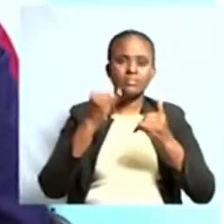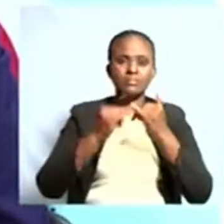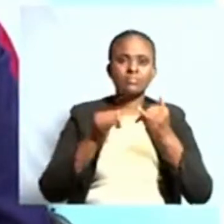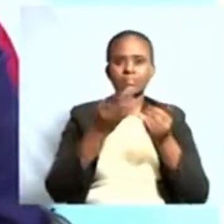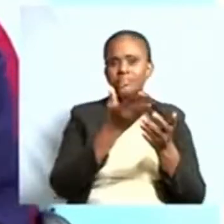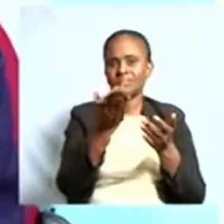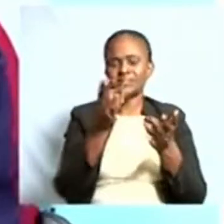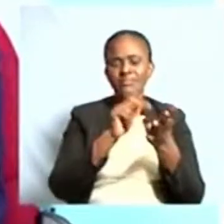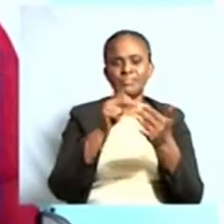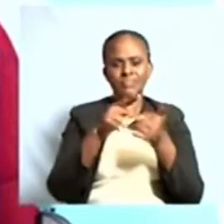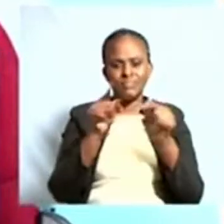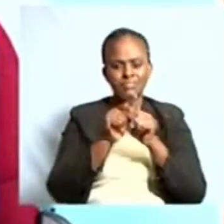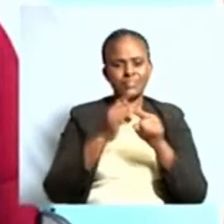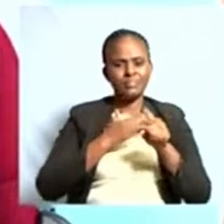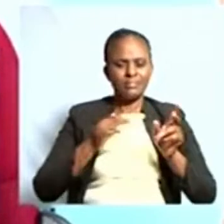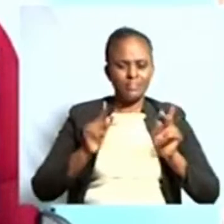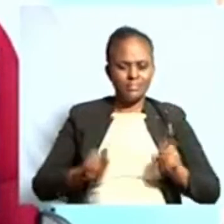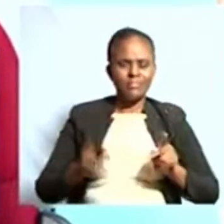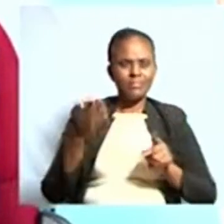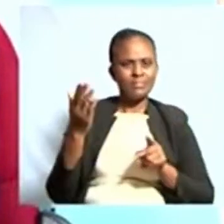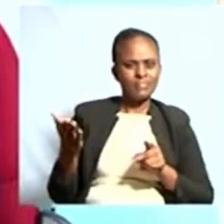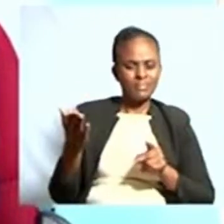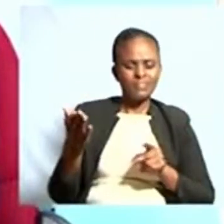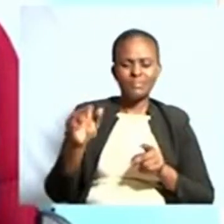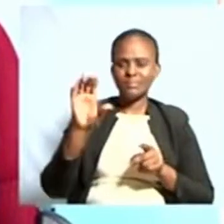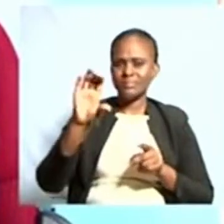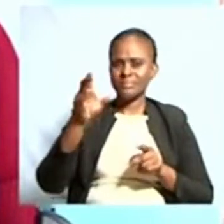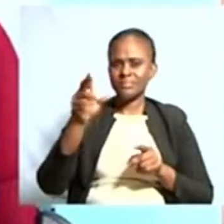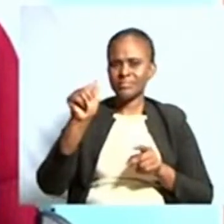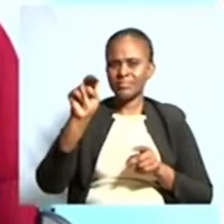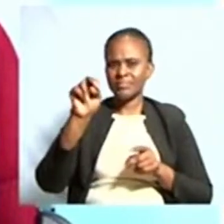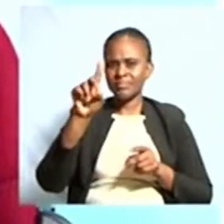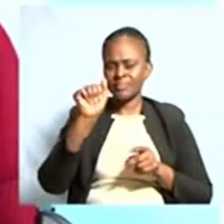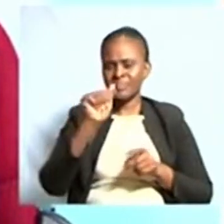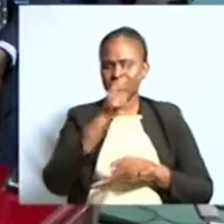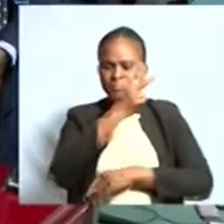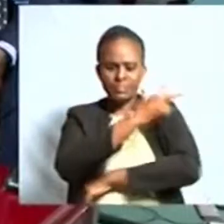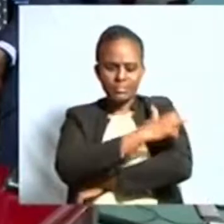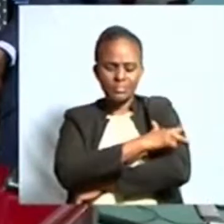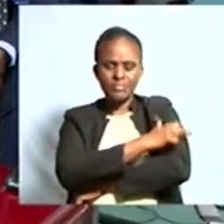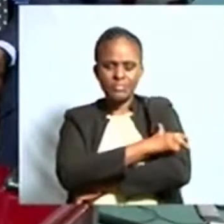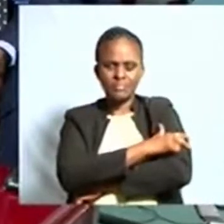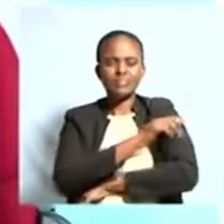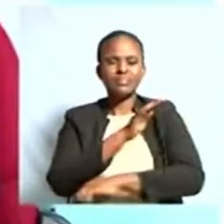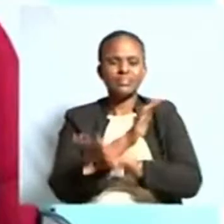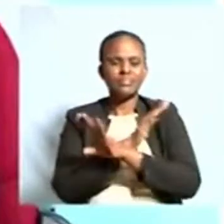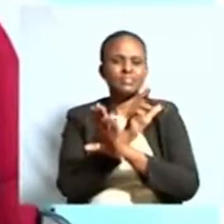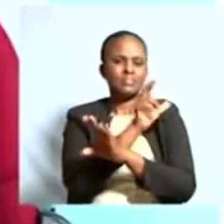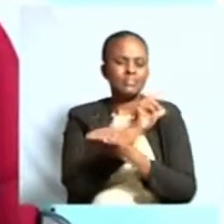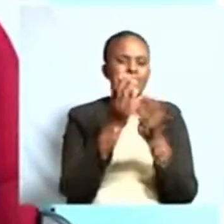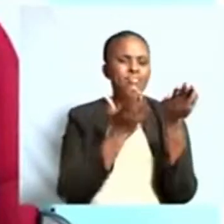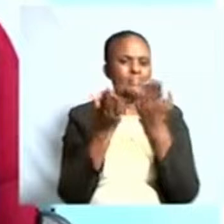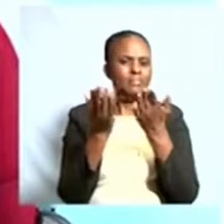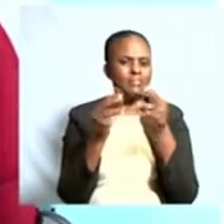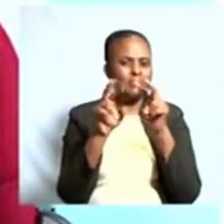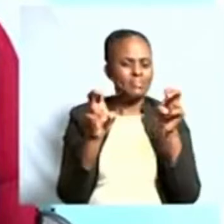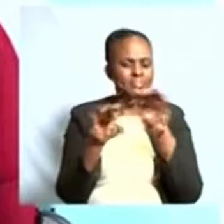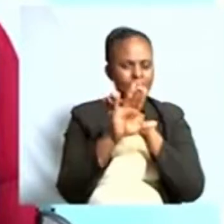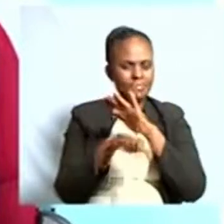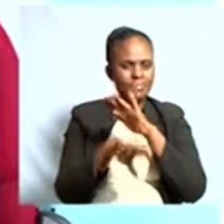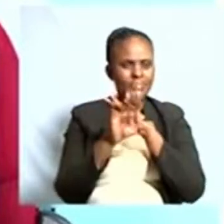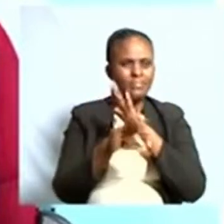the program, and my guest was Mr. Kapamba Chanda, Sergeant and the investigator in the Zambia Police Service under the